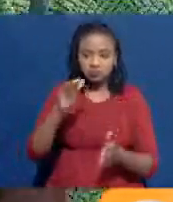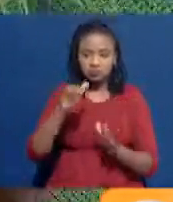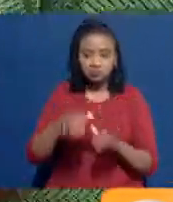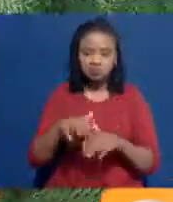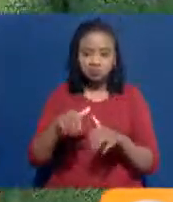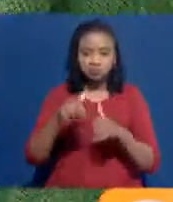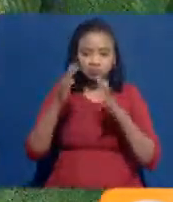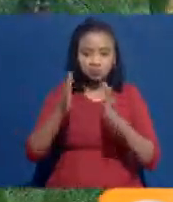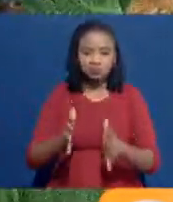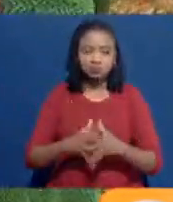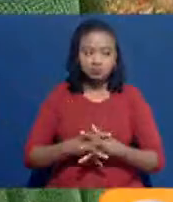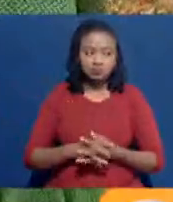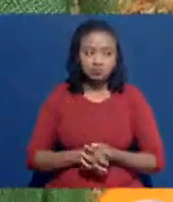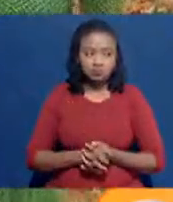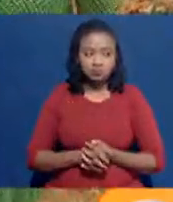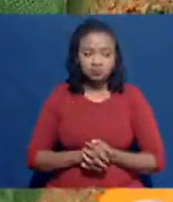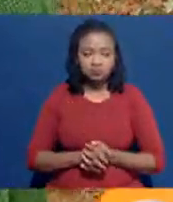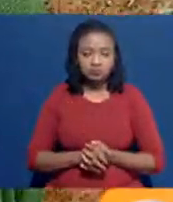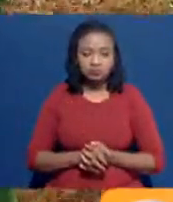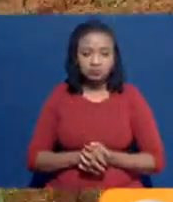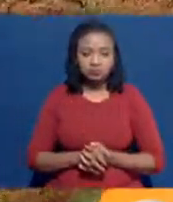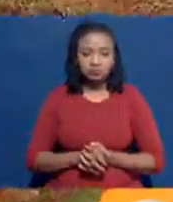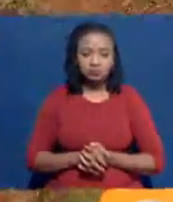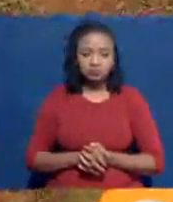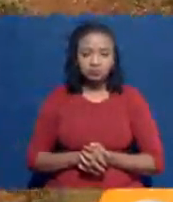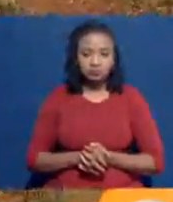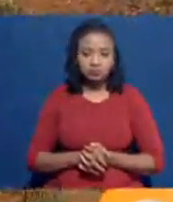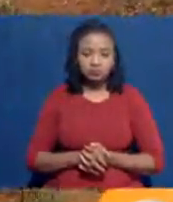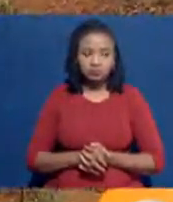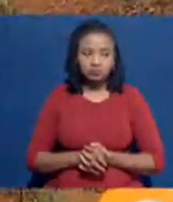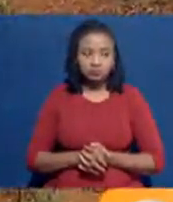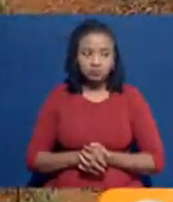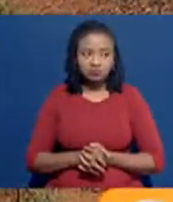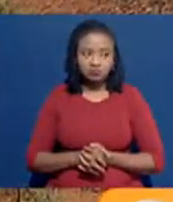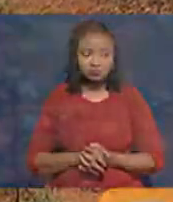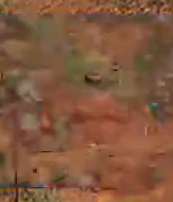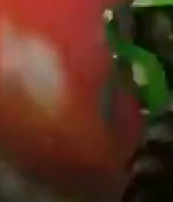of multiplication. Dennis Otieno,